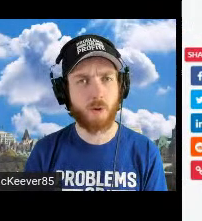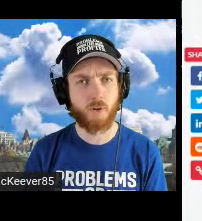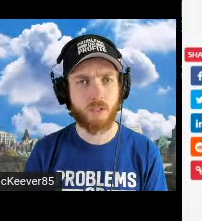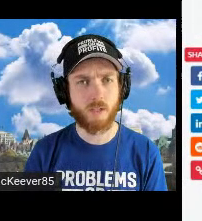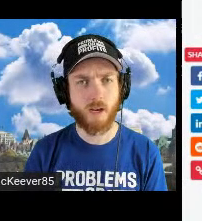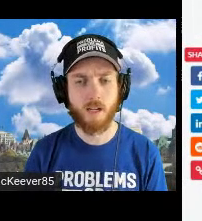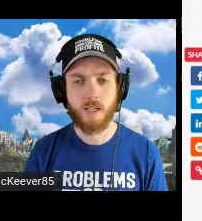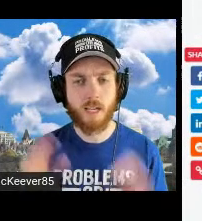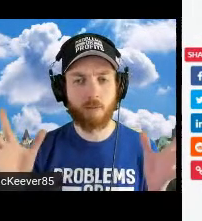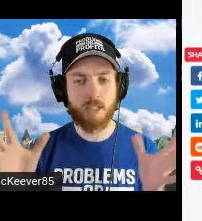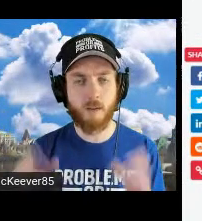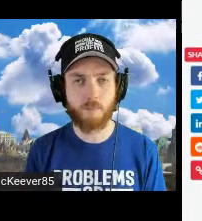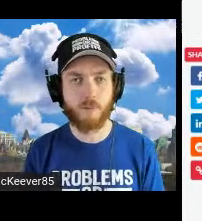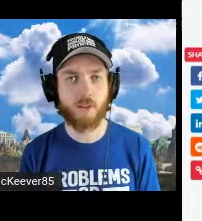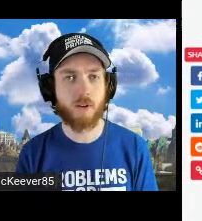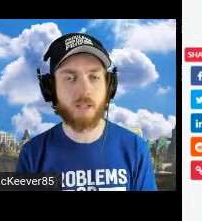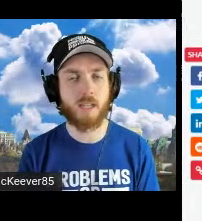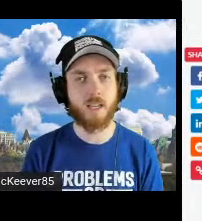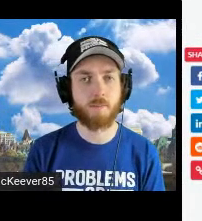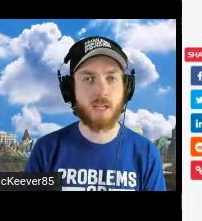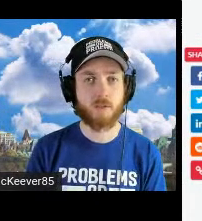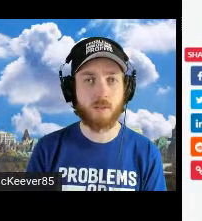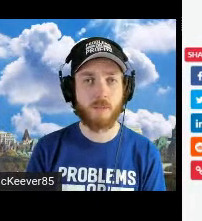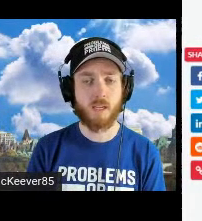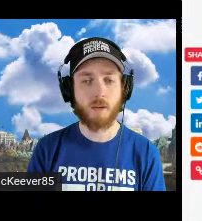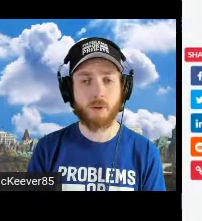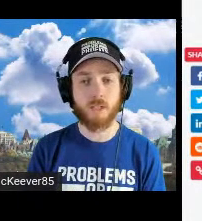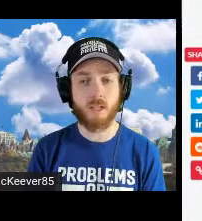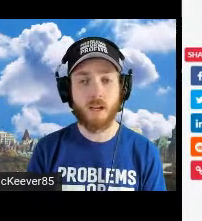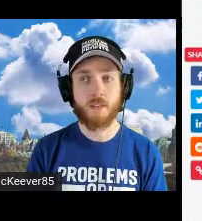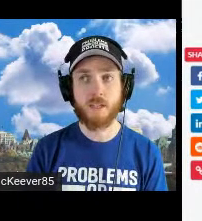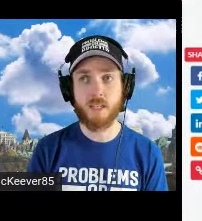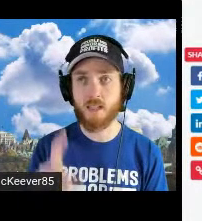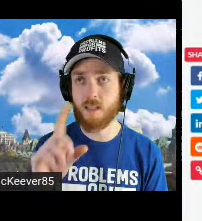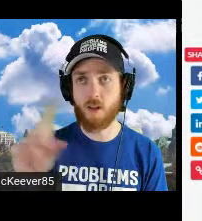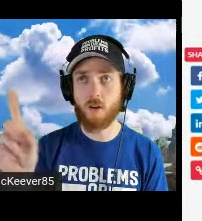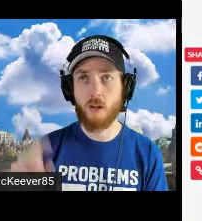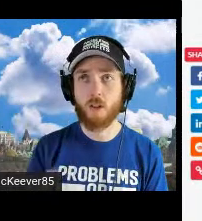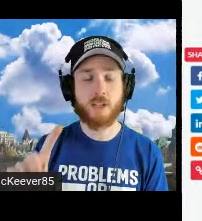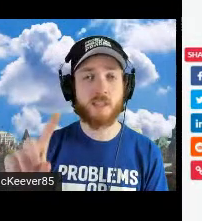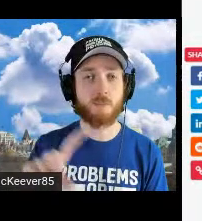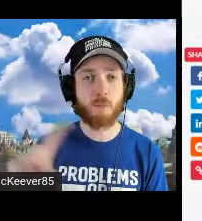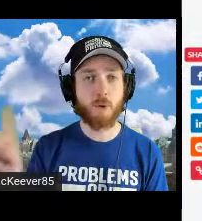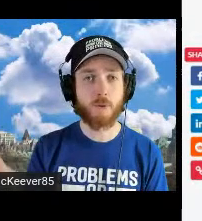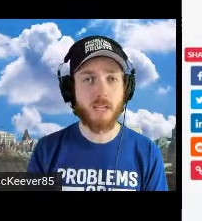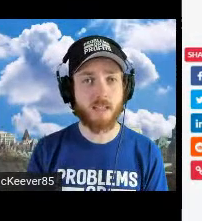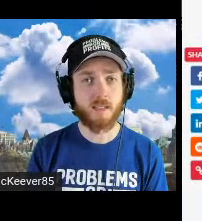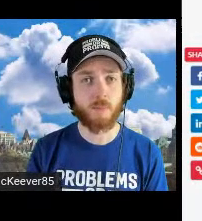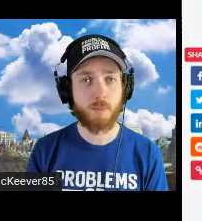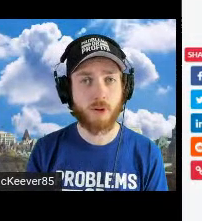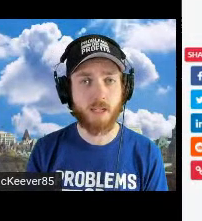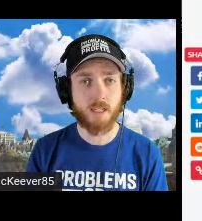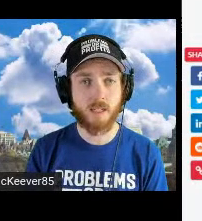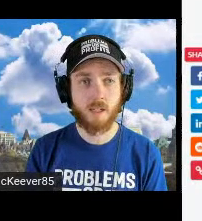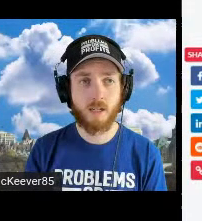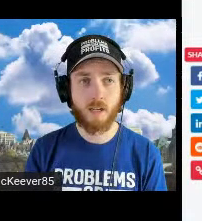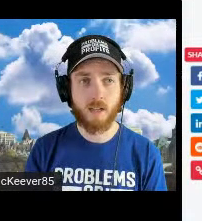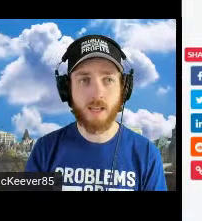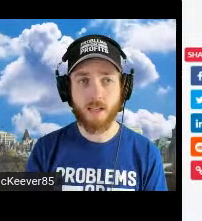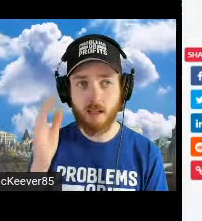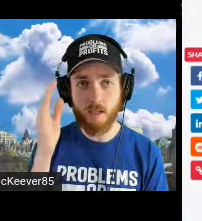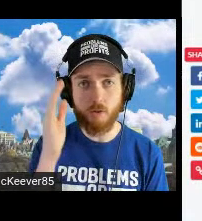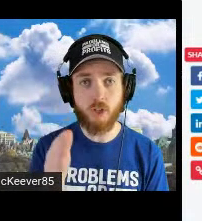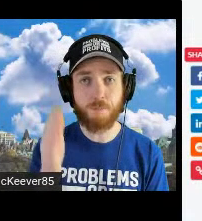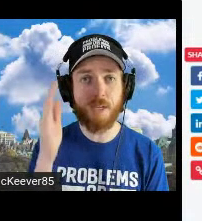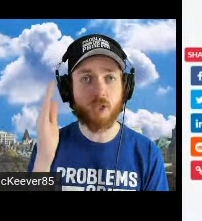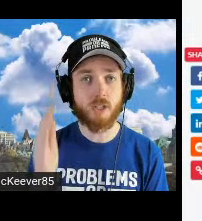National Post. It was some other Canadian mainstream media person that said, you know, look at these people pretending to be press.